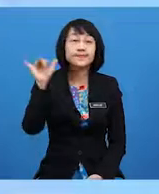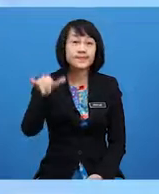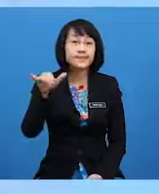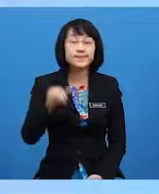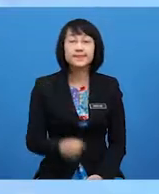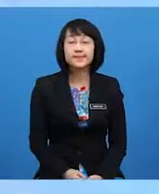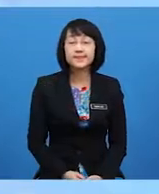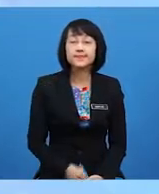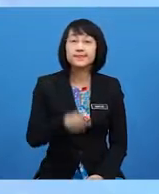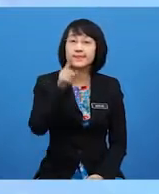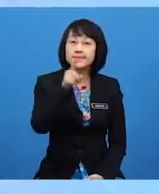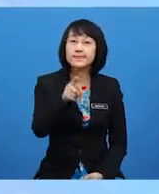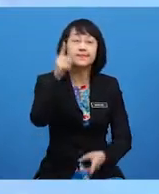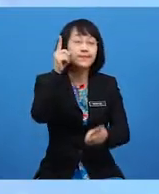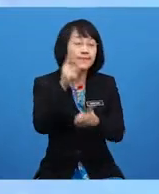boxes.